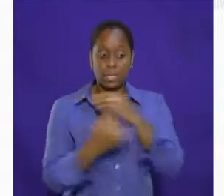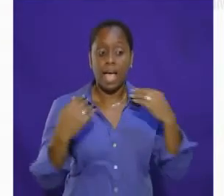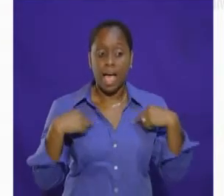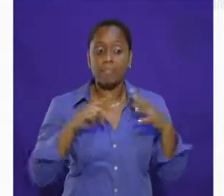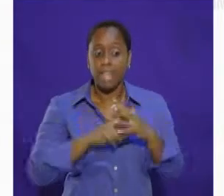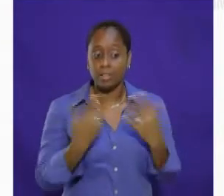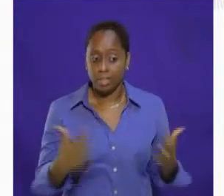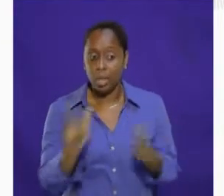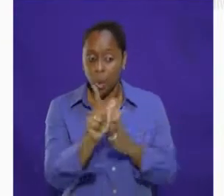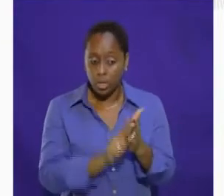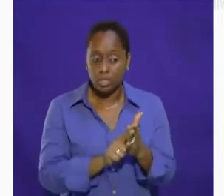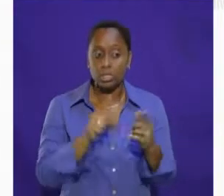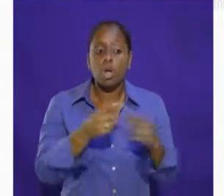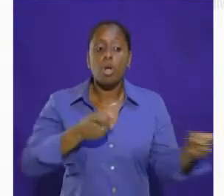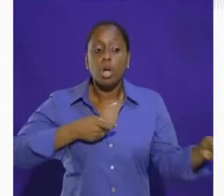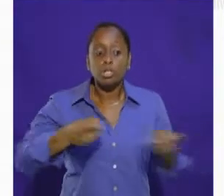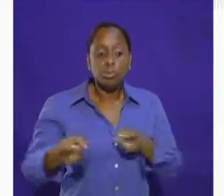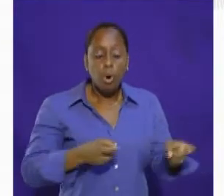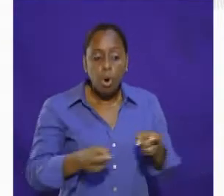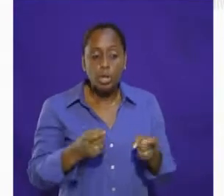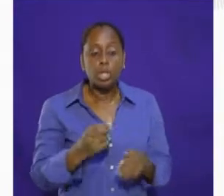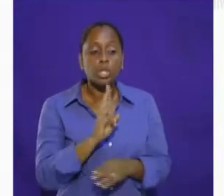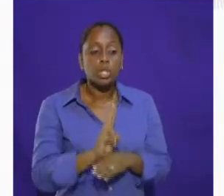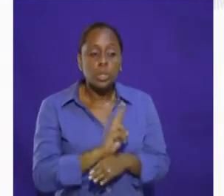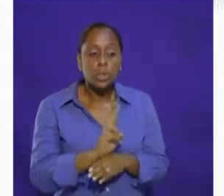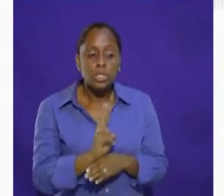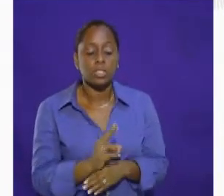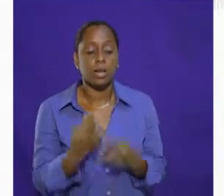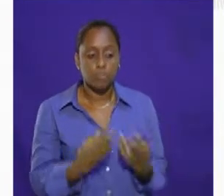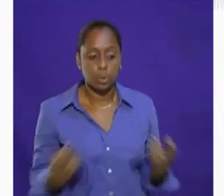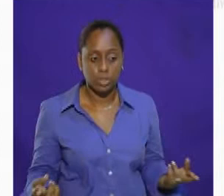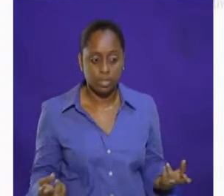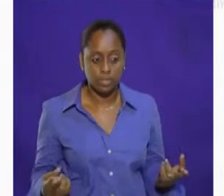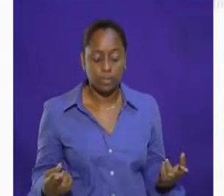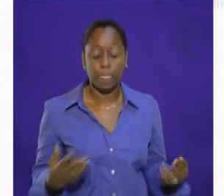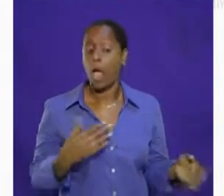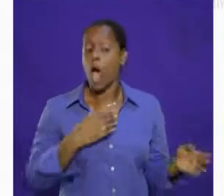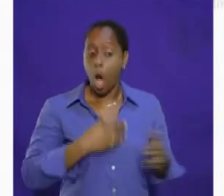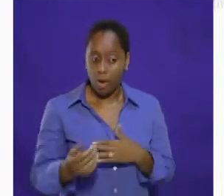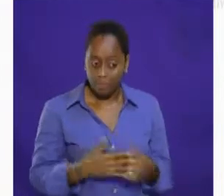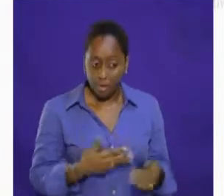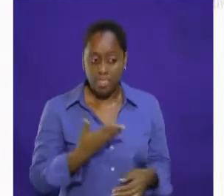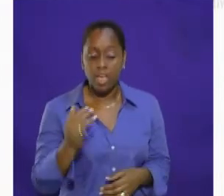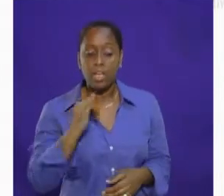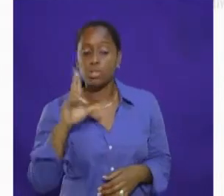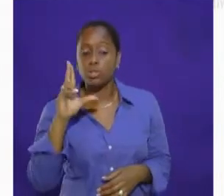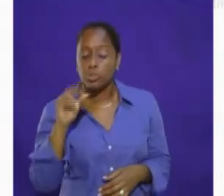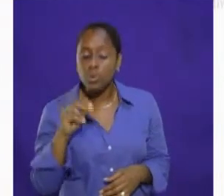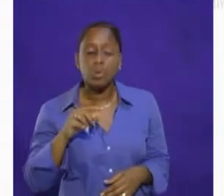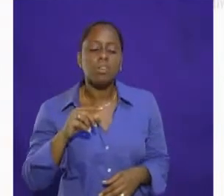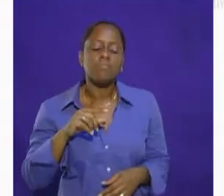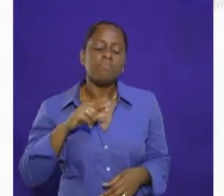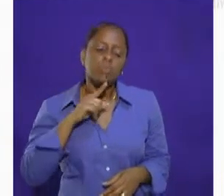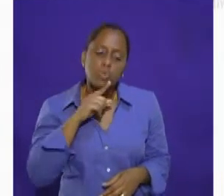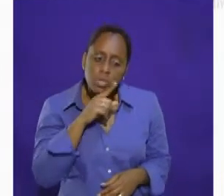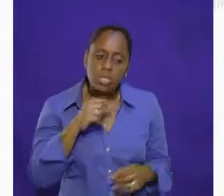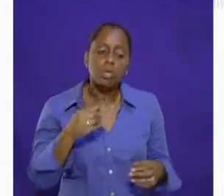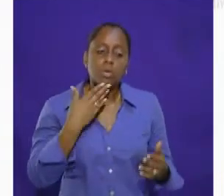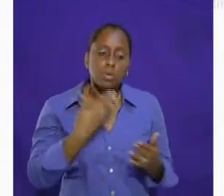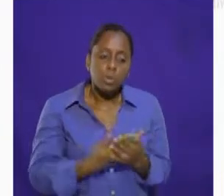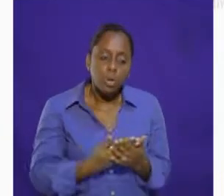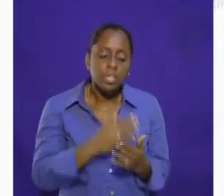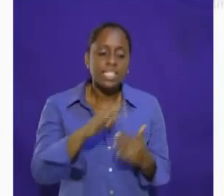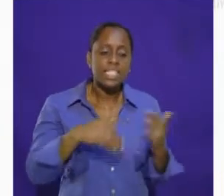implemented laws to control access to genetic resources. However, there is no reliable central source